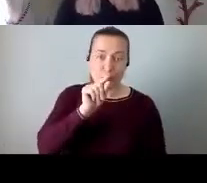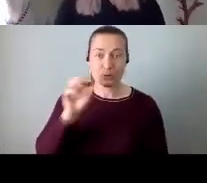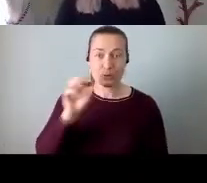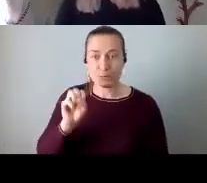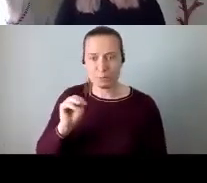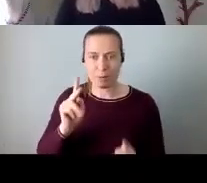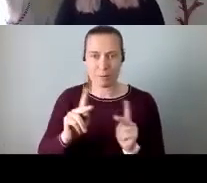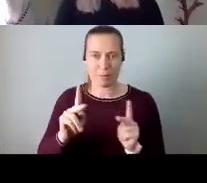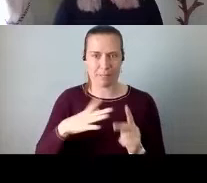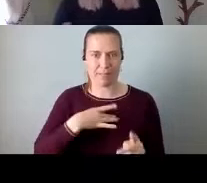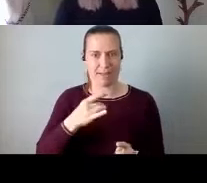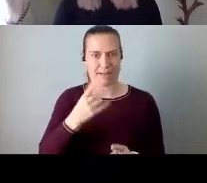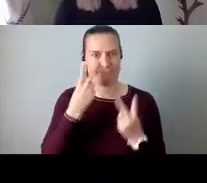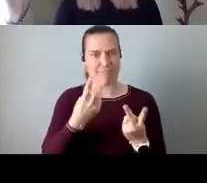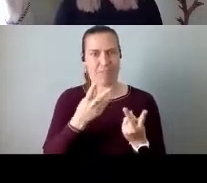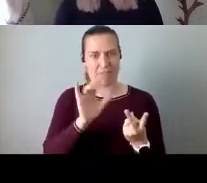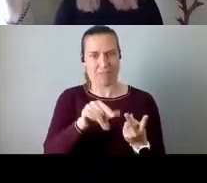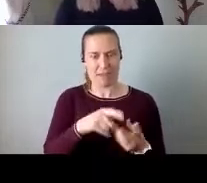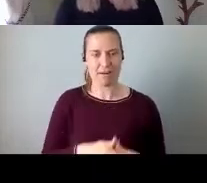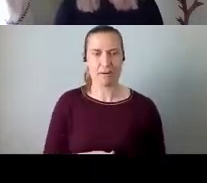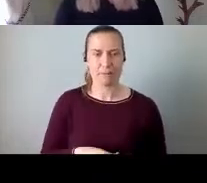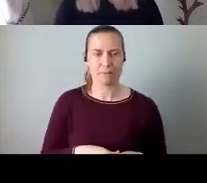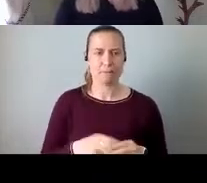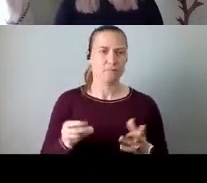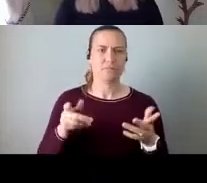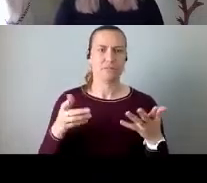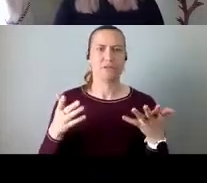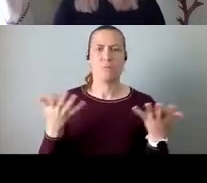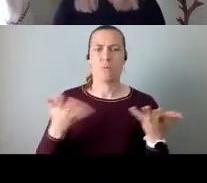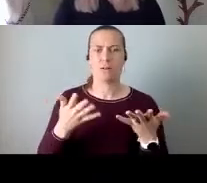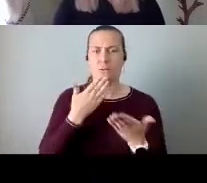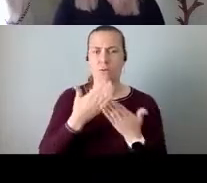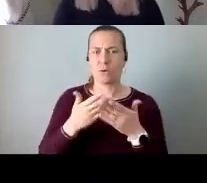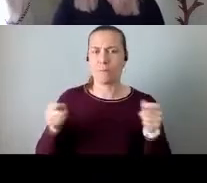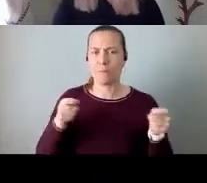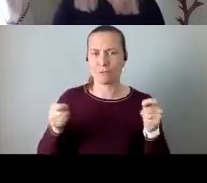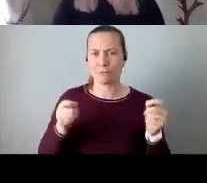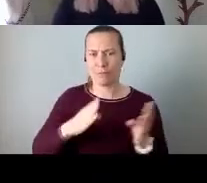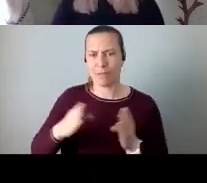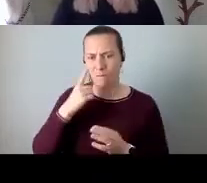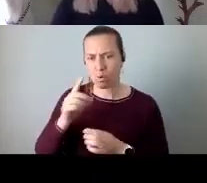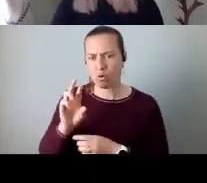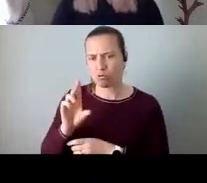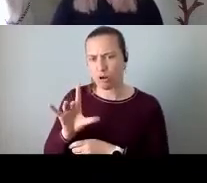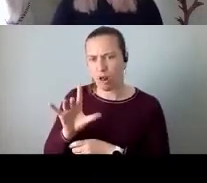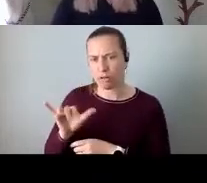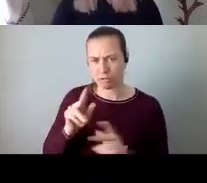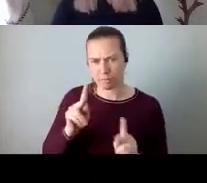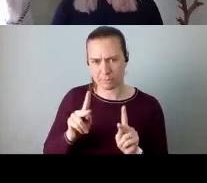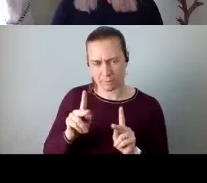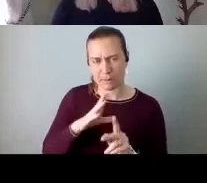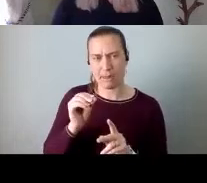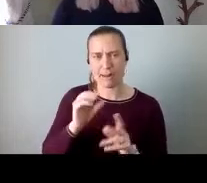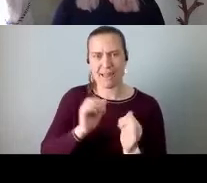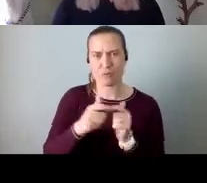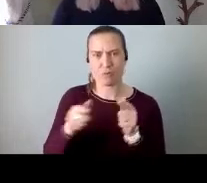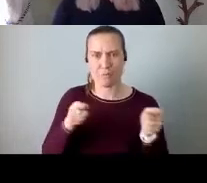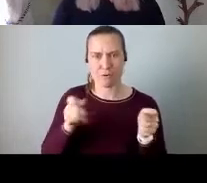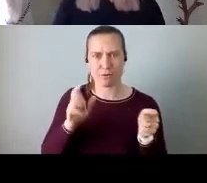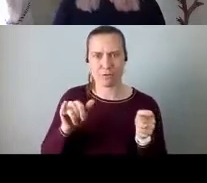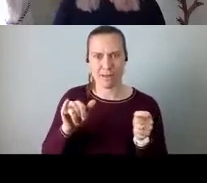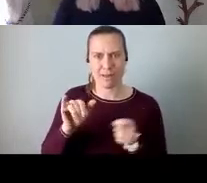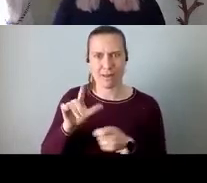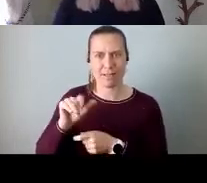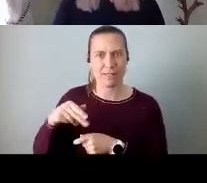about how to a practical management plan for radiologists and how to manage these enlarged lymph nodes. And again,